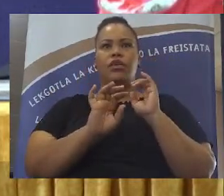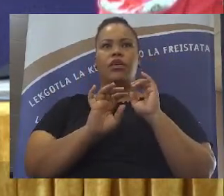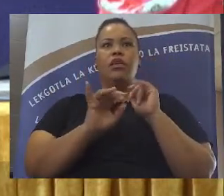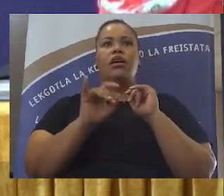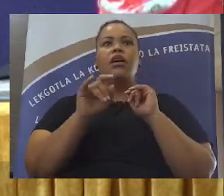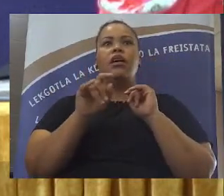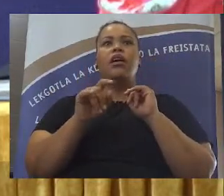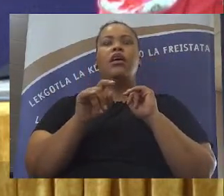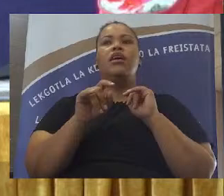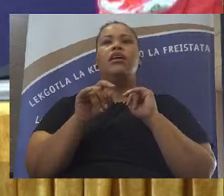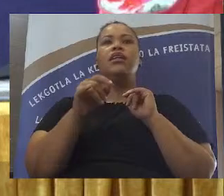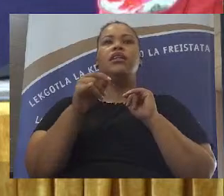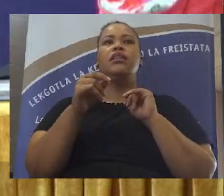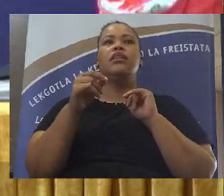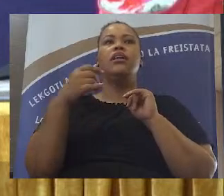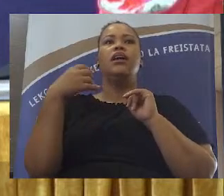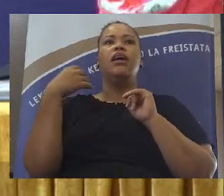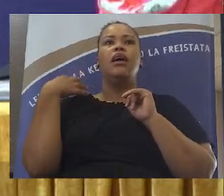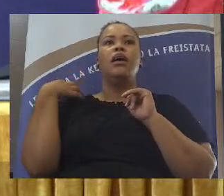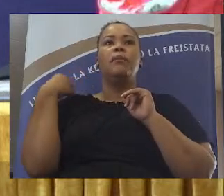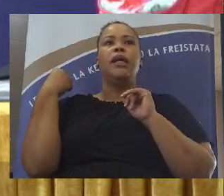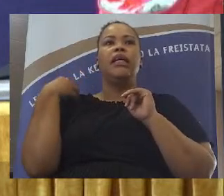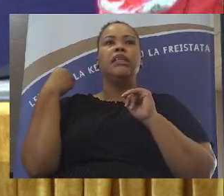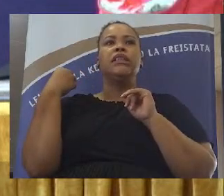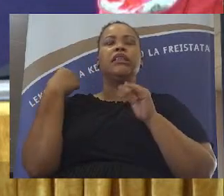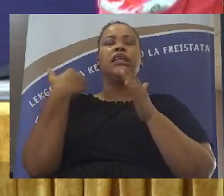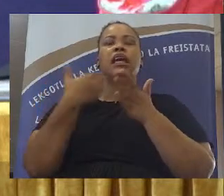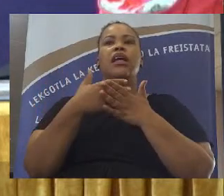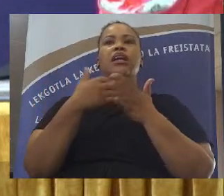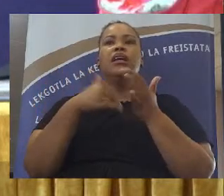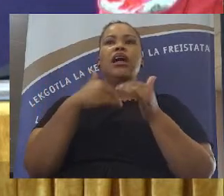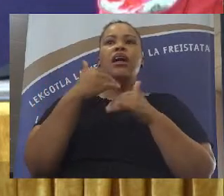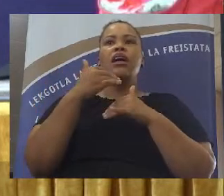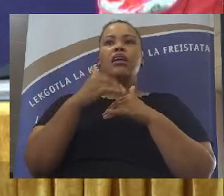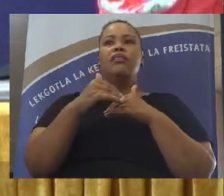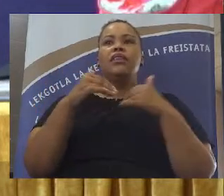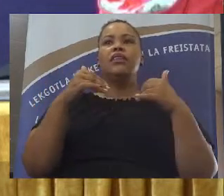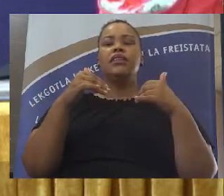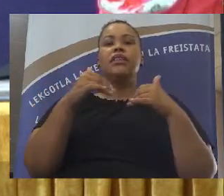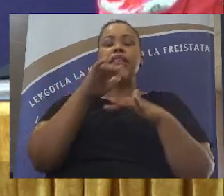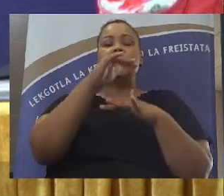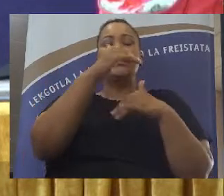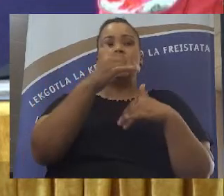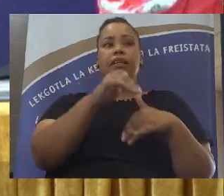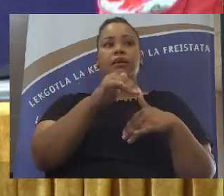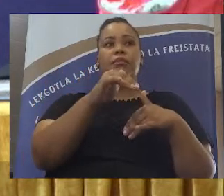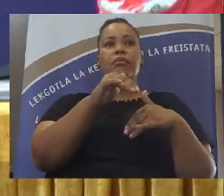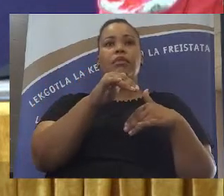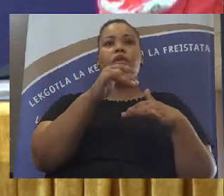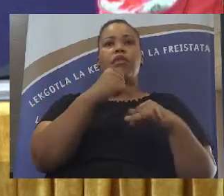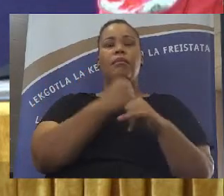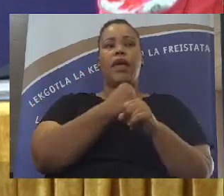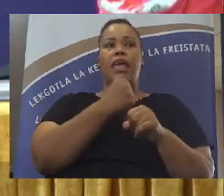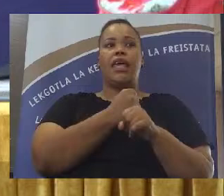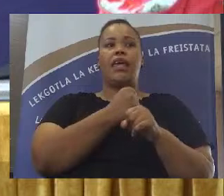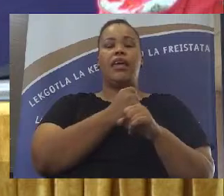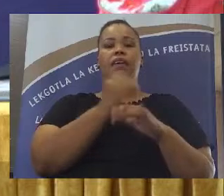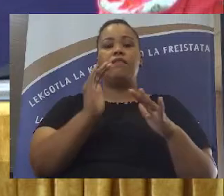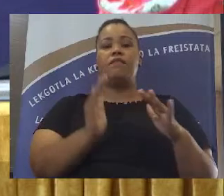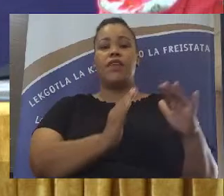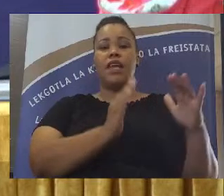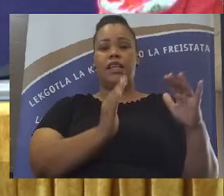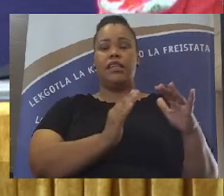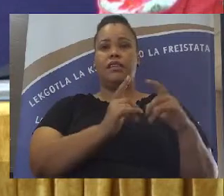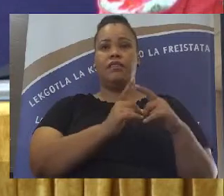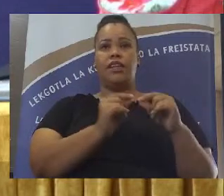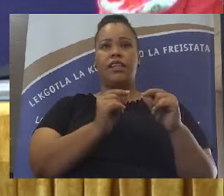which provides that the minister may, after expiry of the initial term of the production phase, having regard to